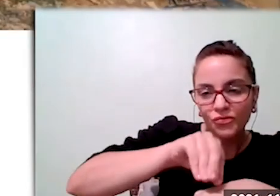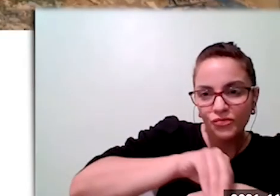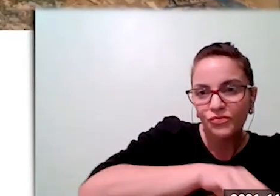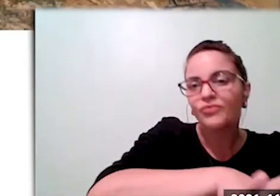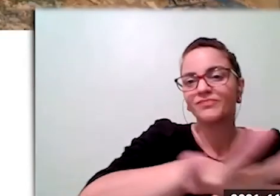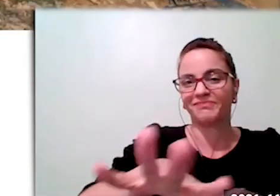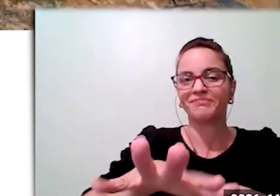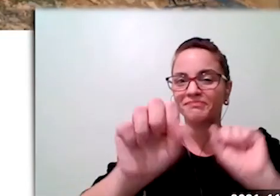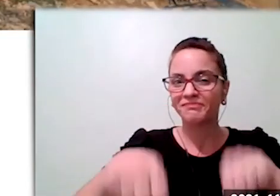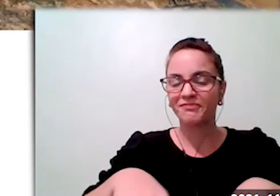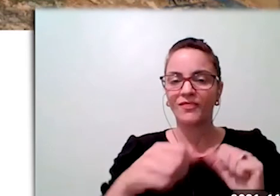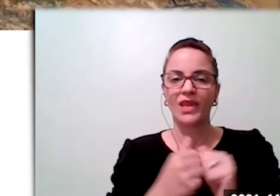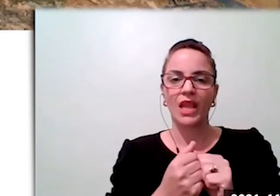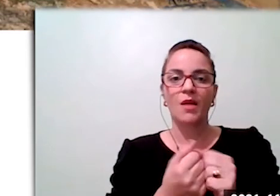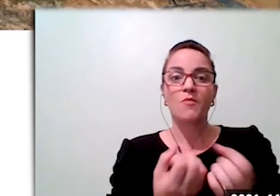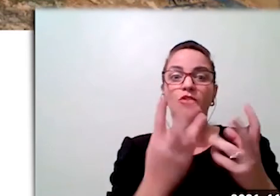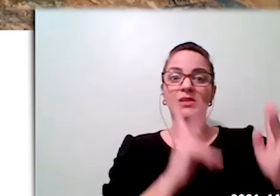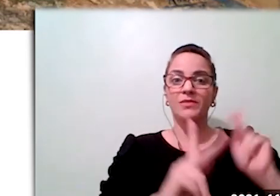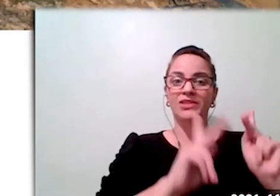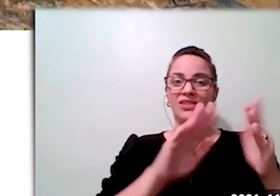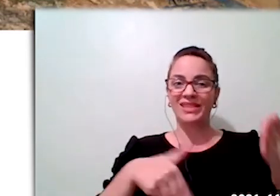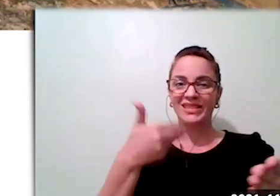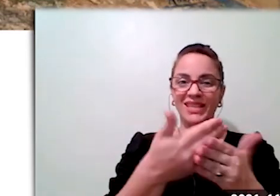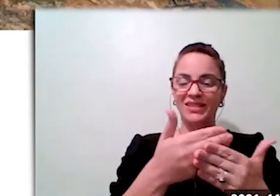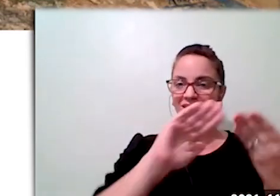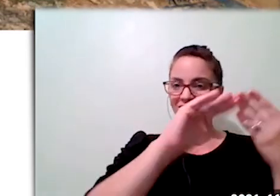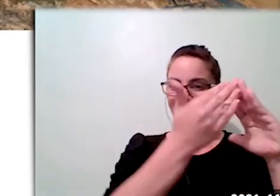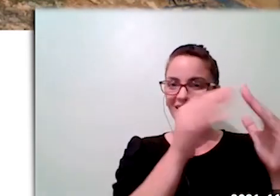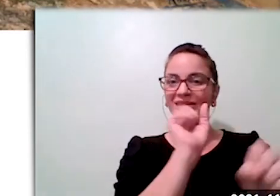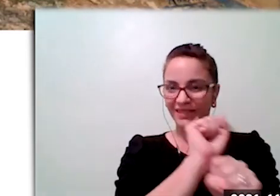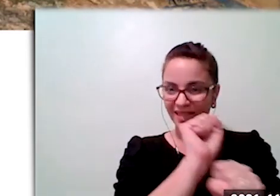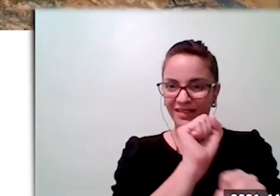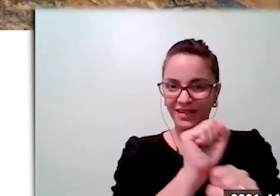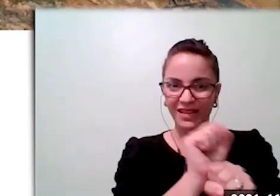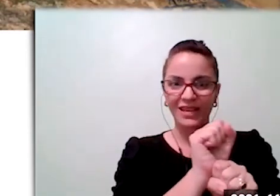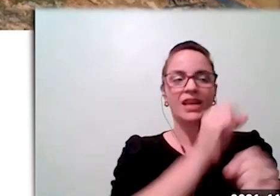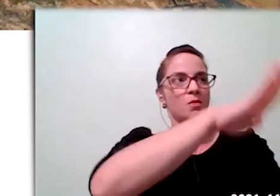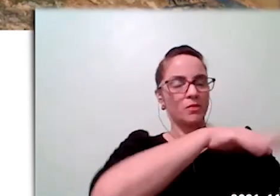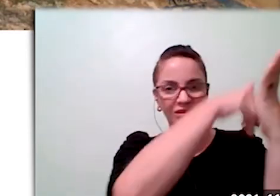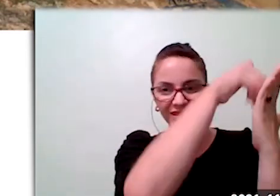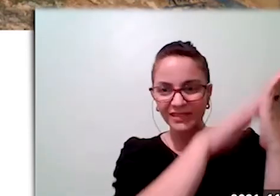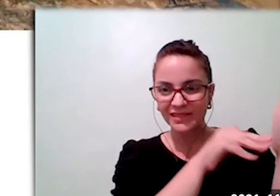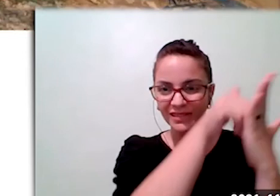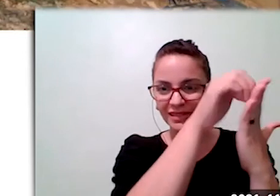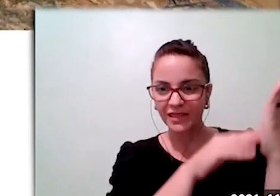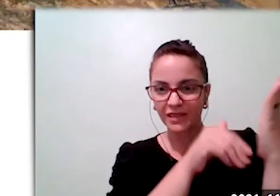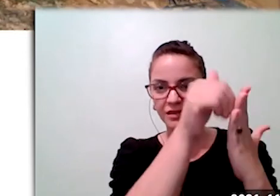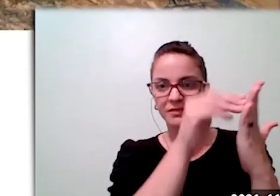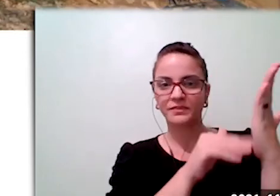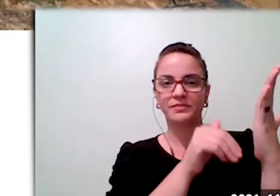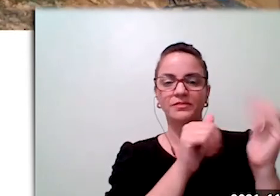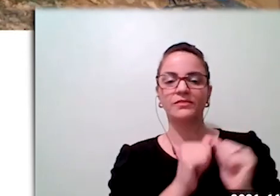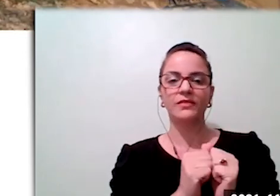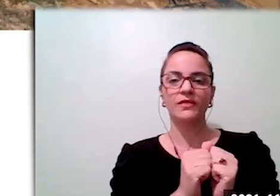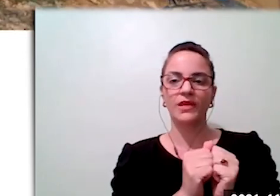of rural workers into the city is reflected on San Juan's paintings as poverty stands out